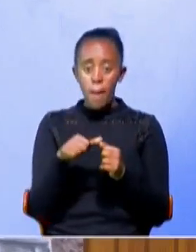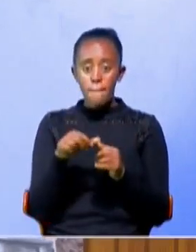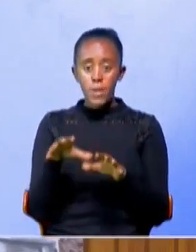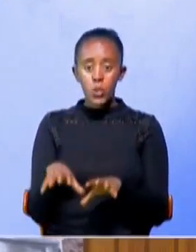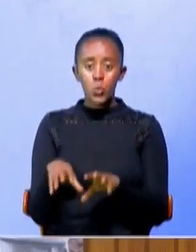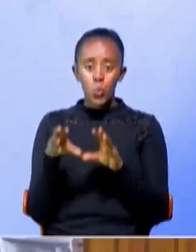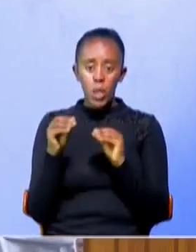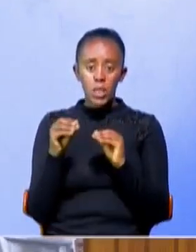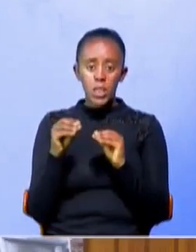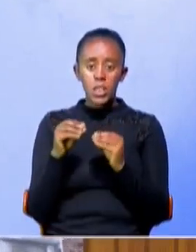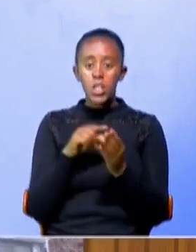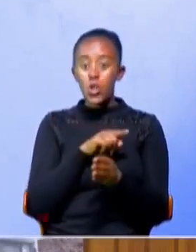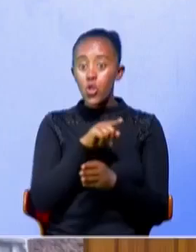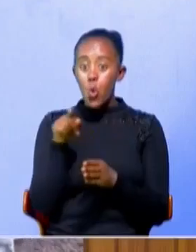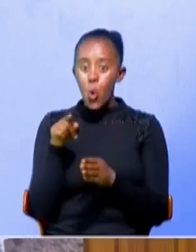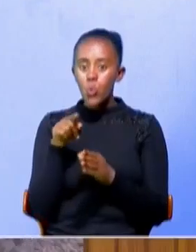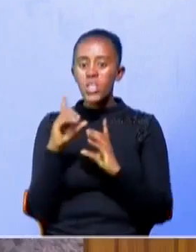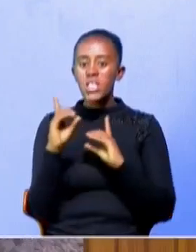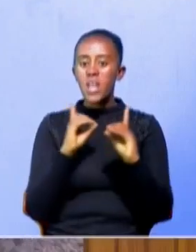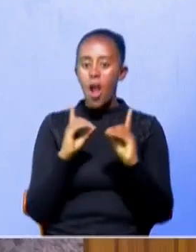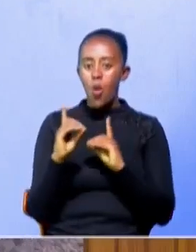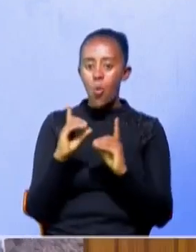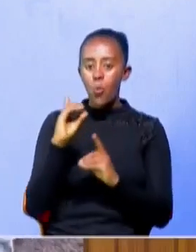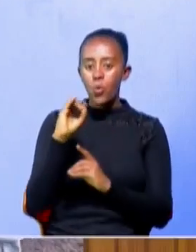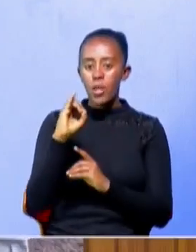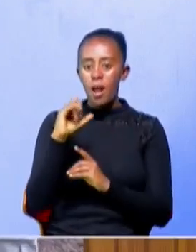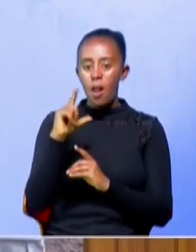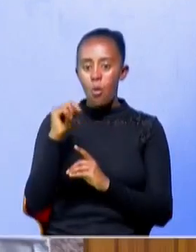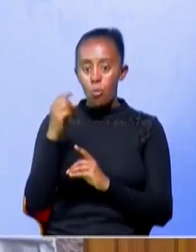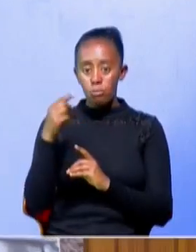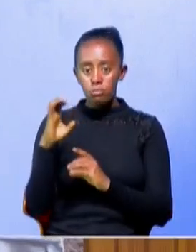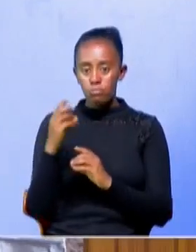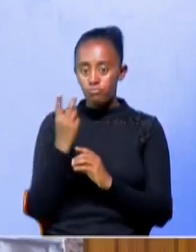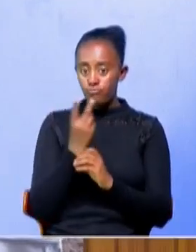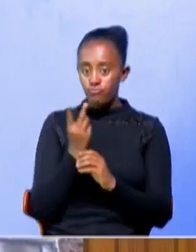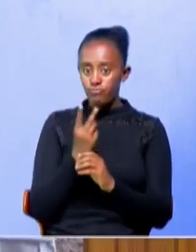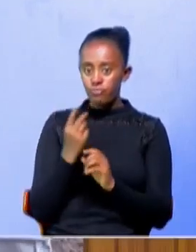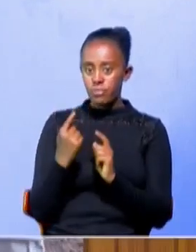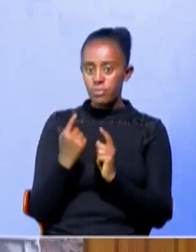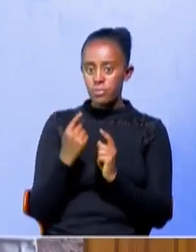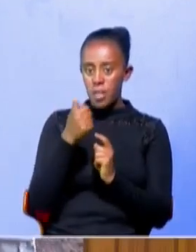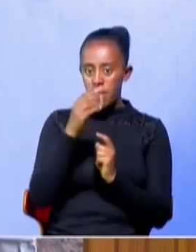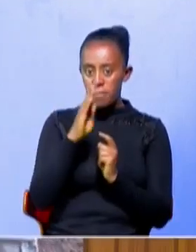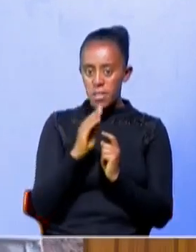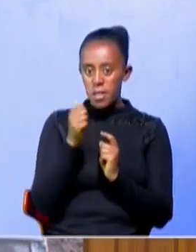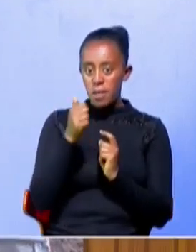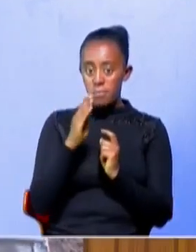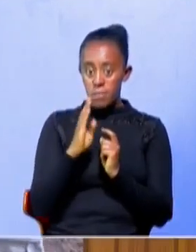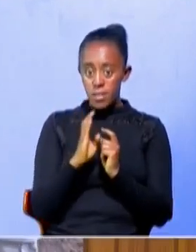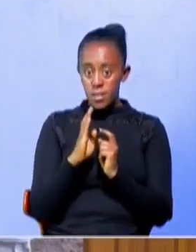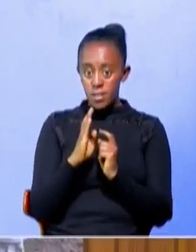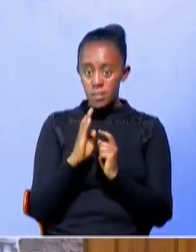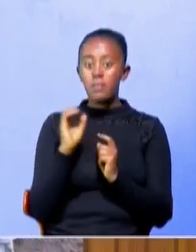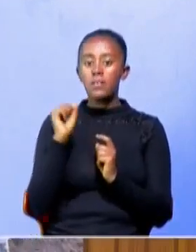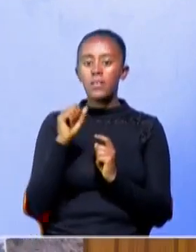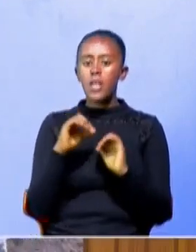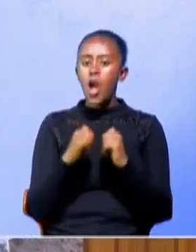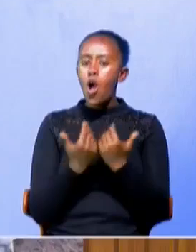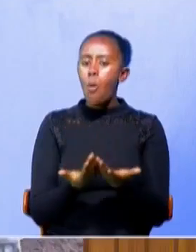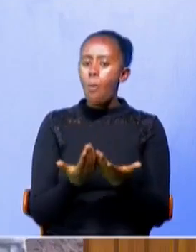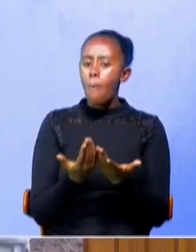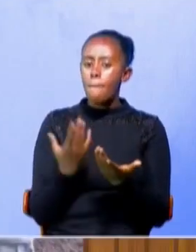students, those dialogues that we have been doing in the previous time, how personal